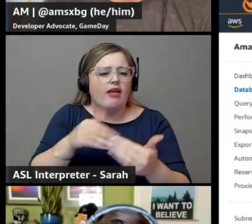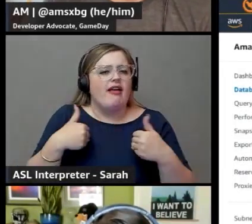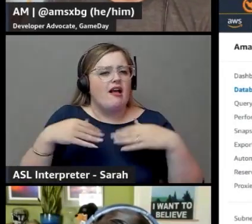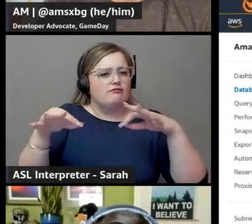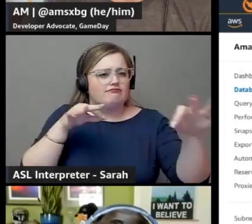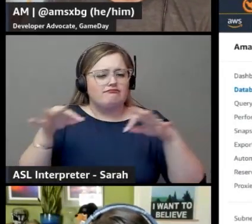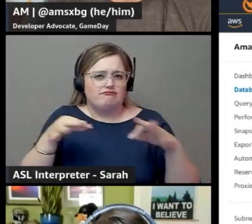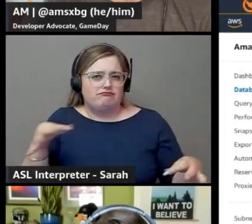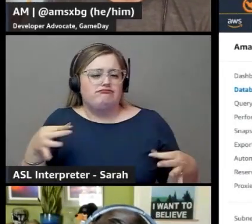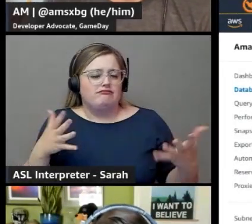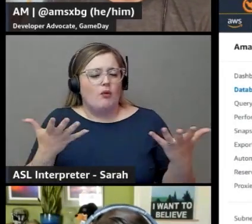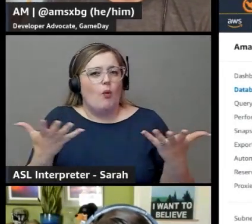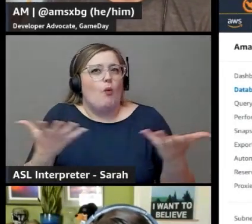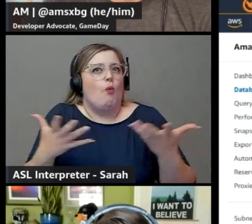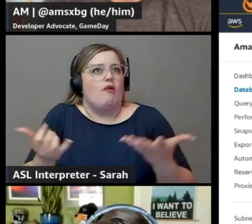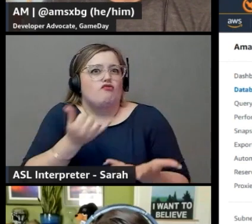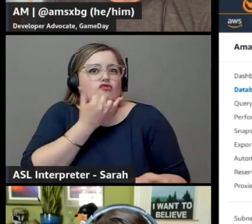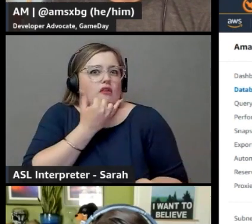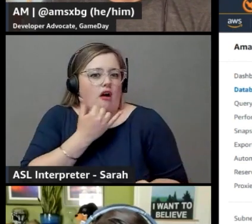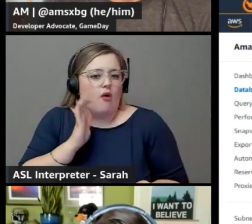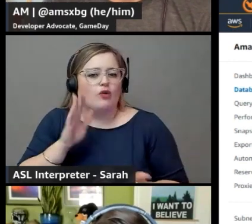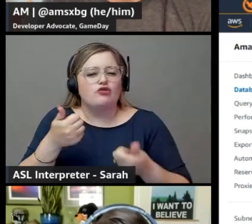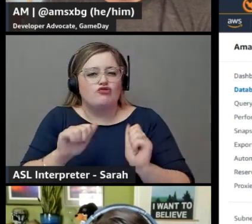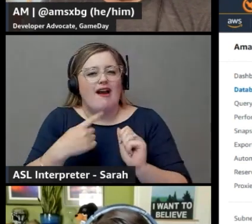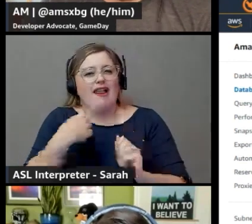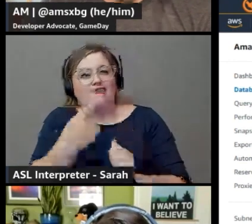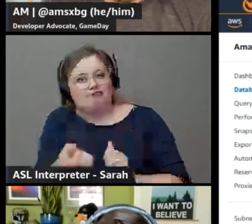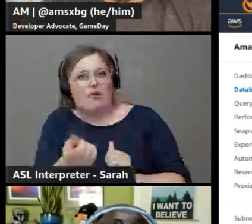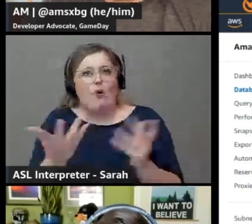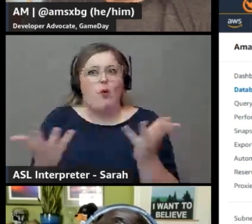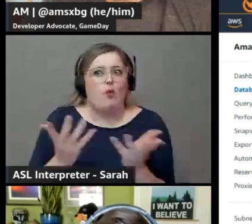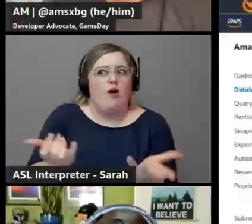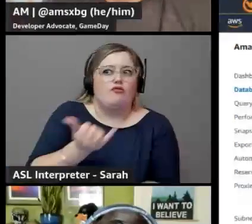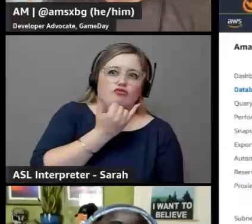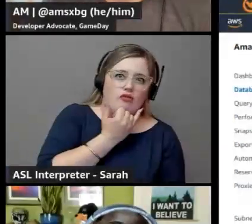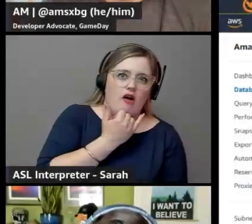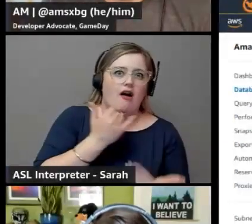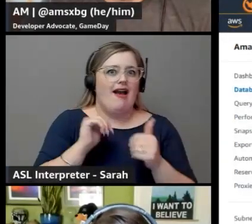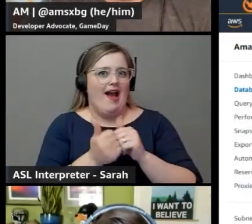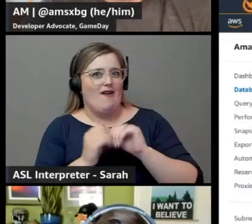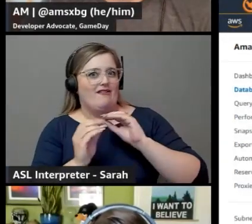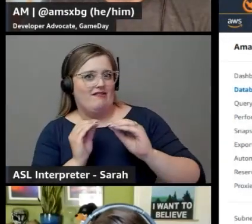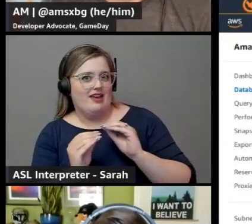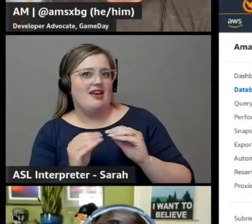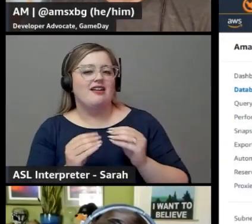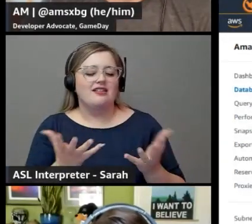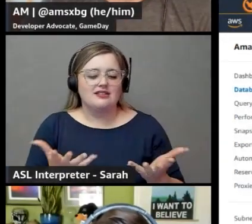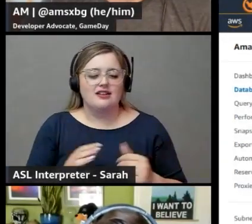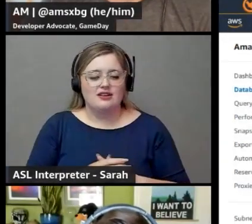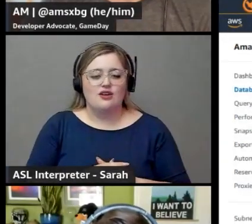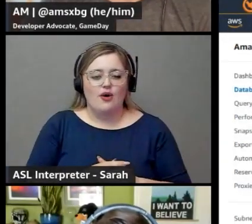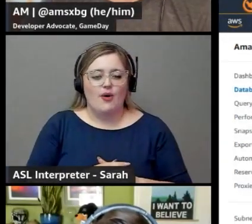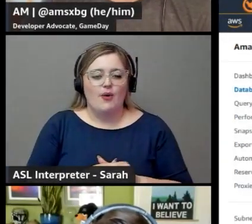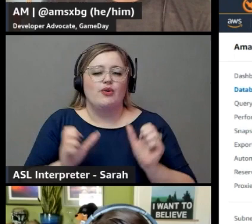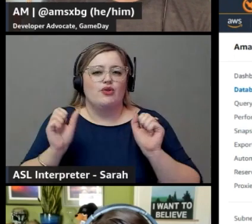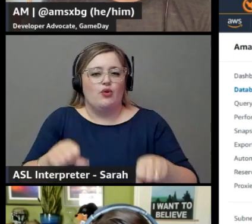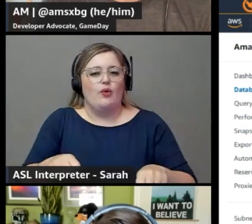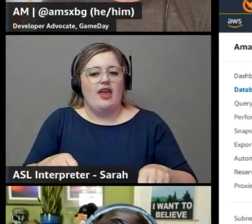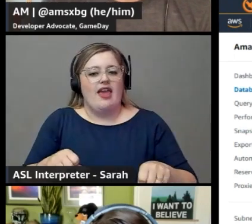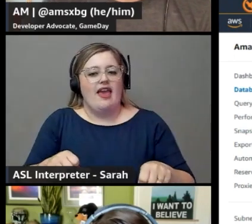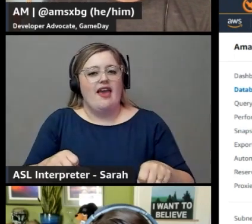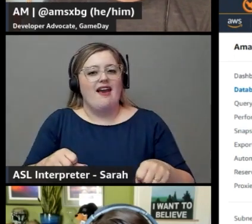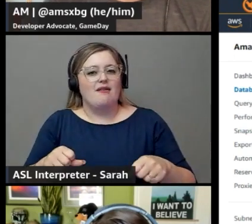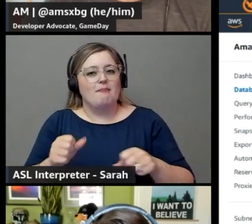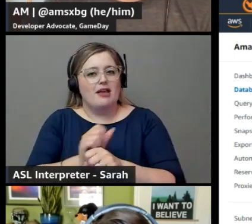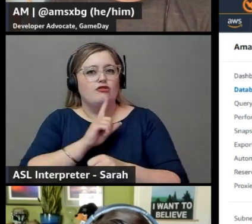went wrong, right? It'll try to tell you about what went wrong and how to fix it, and that way you'll be able to get your